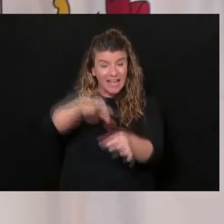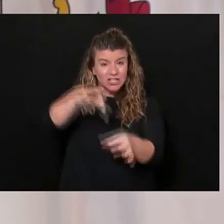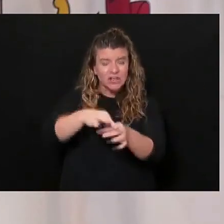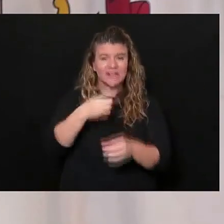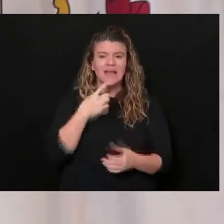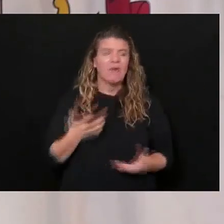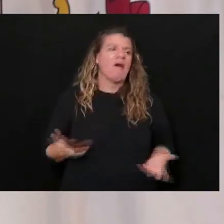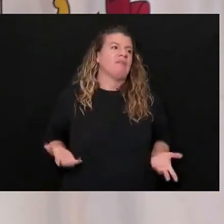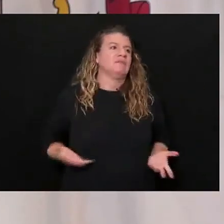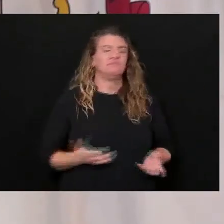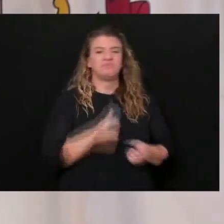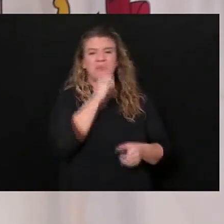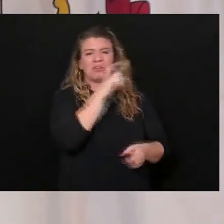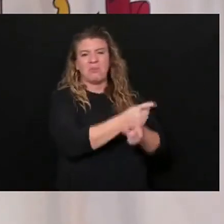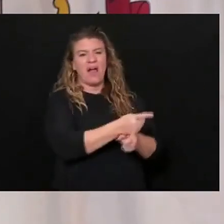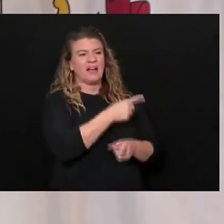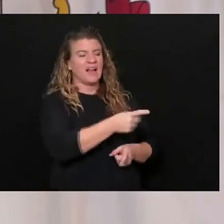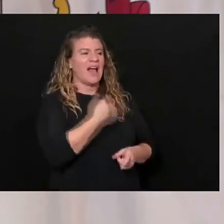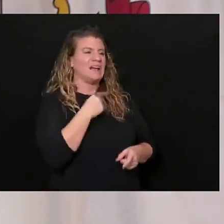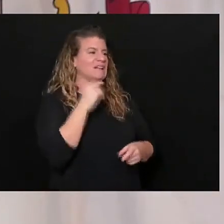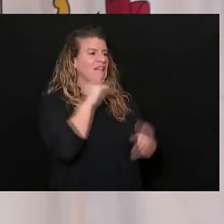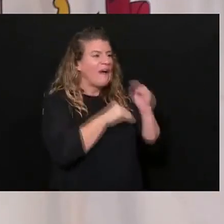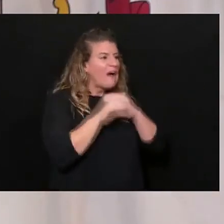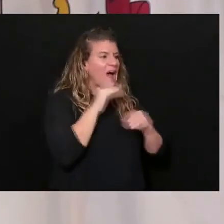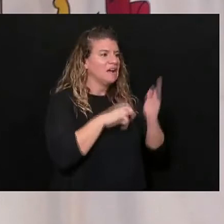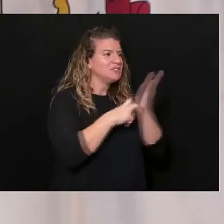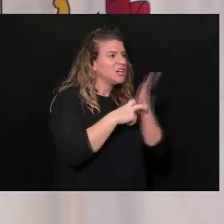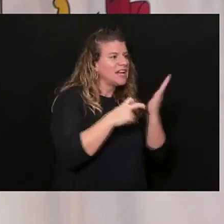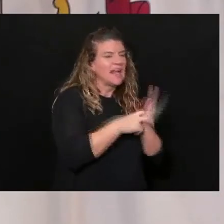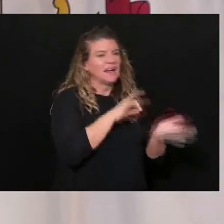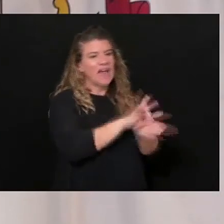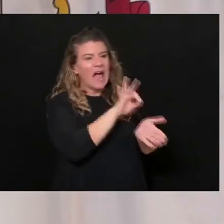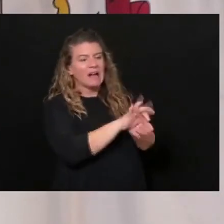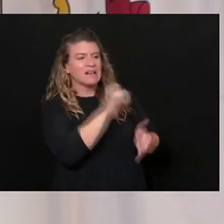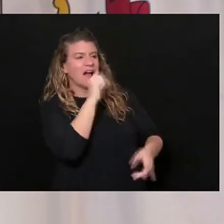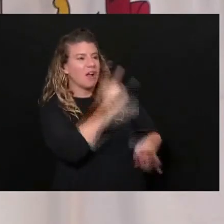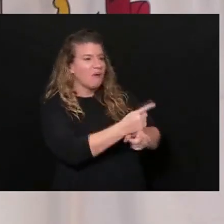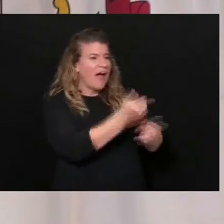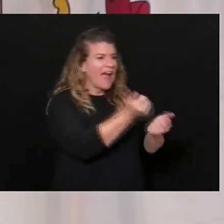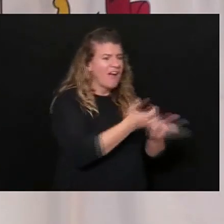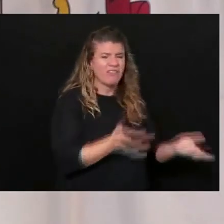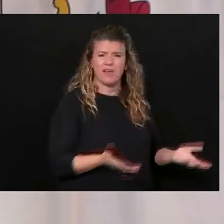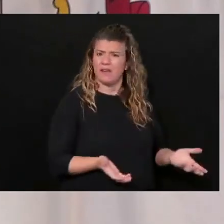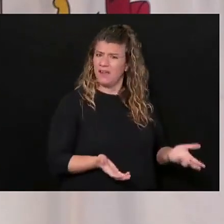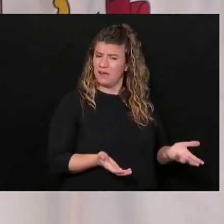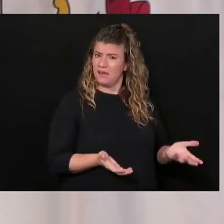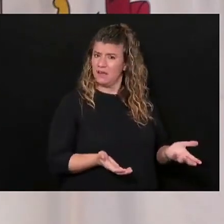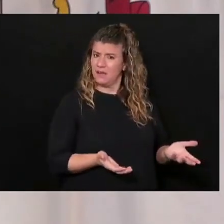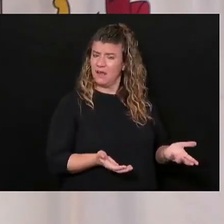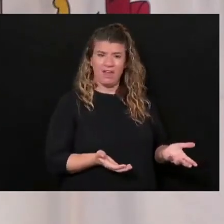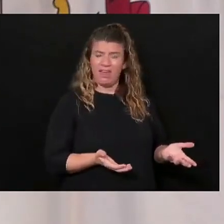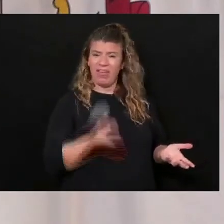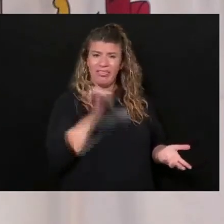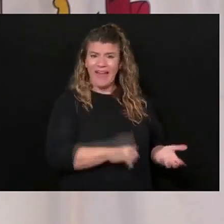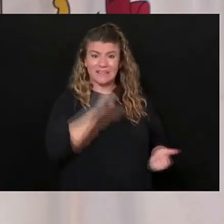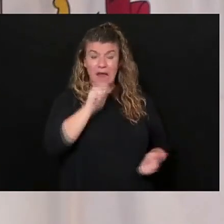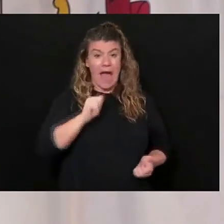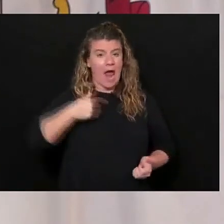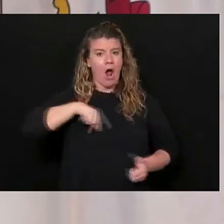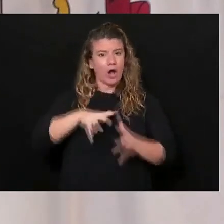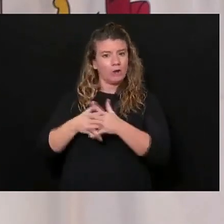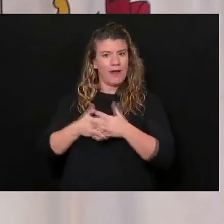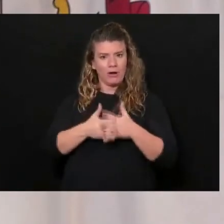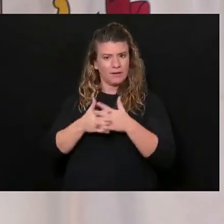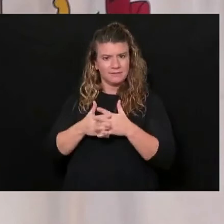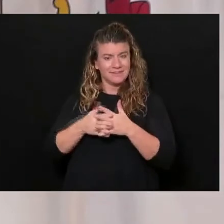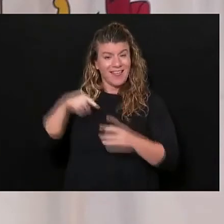election was rigged. There was all these votes that shouldn't have been counted and everything else. We're not a banana republic. We're the